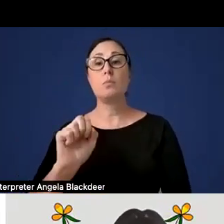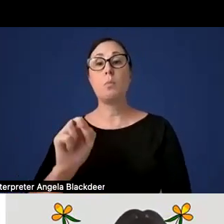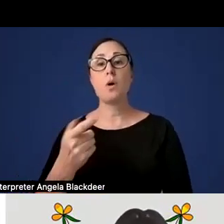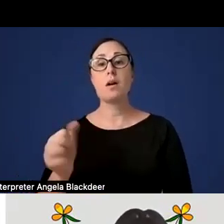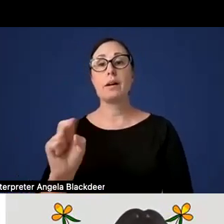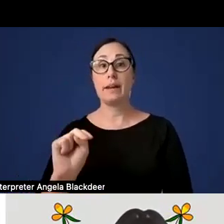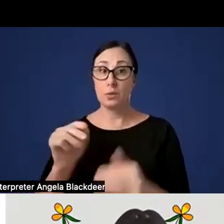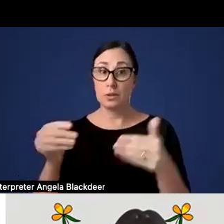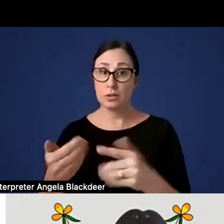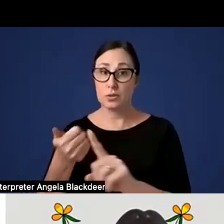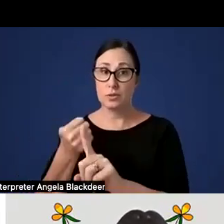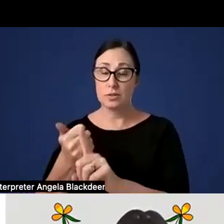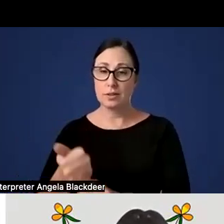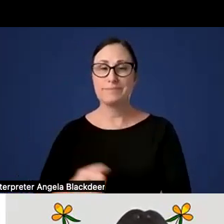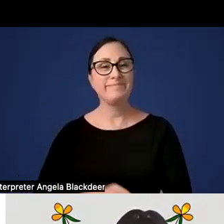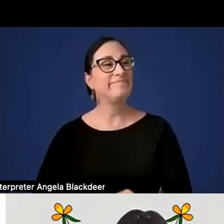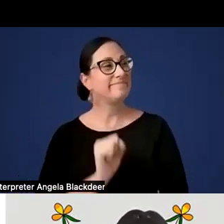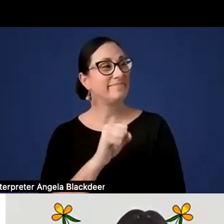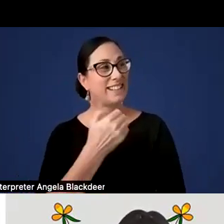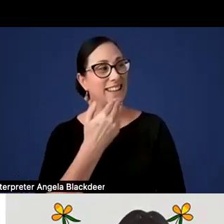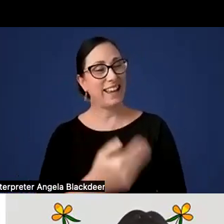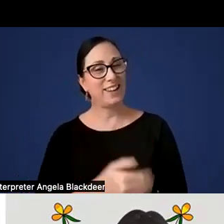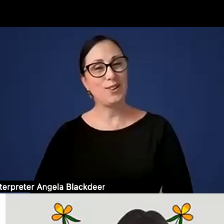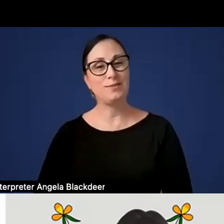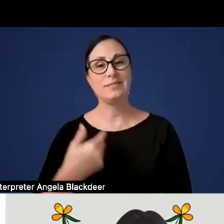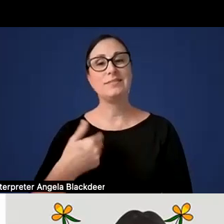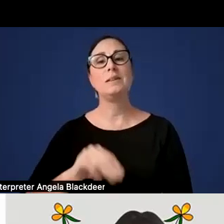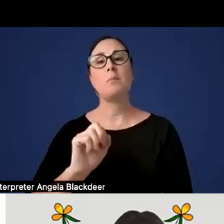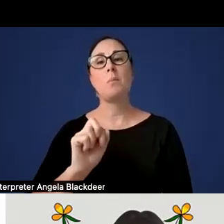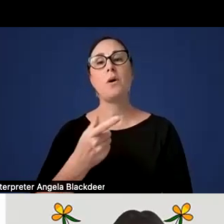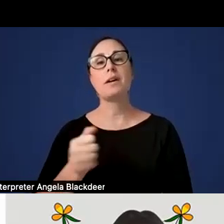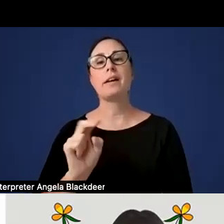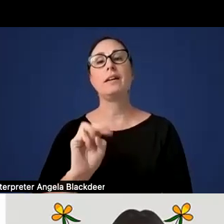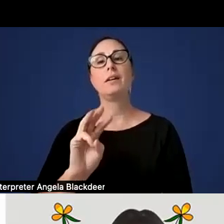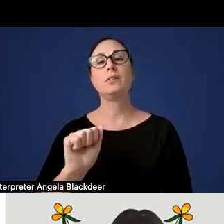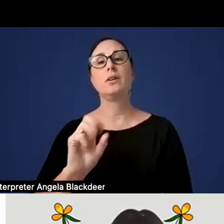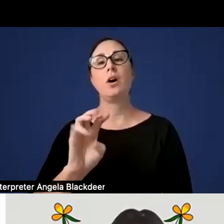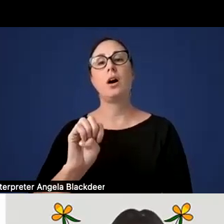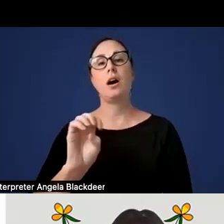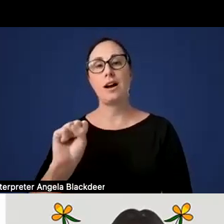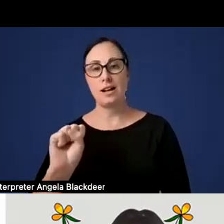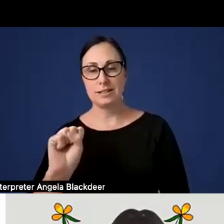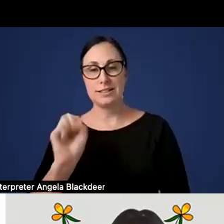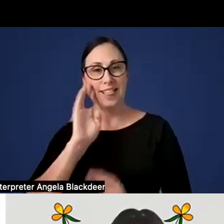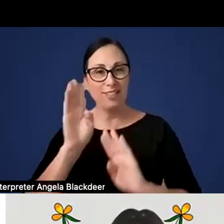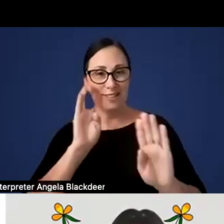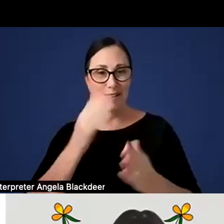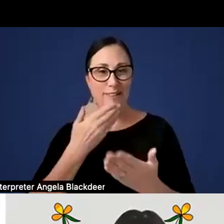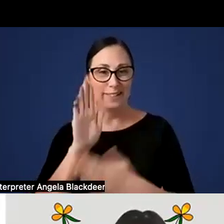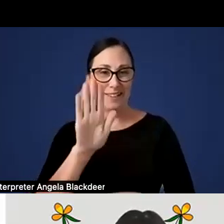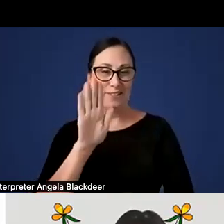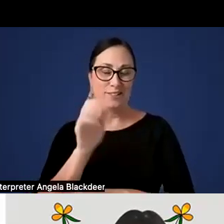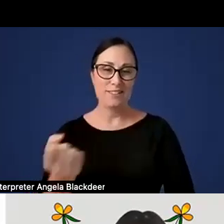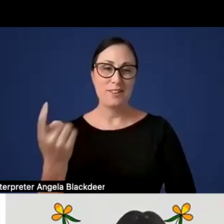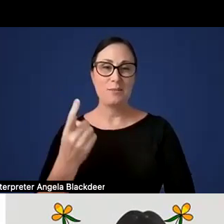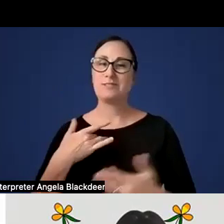I can do that. Thanks, Ingrid. I'm Morgan Hawes, Hilly, and good afternoon, everyone. So excited to be